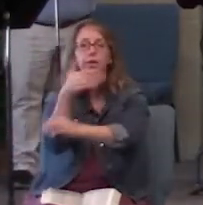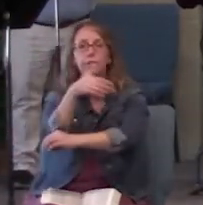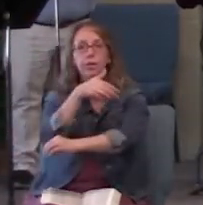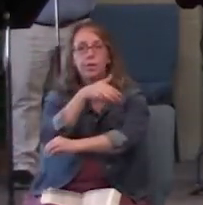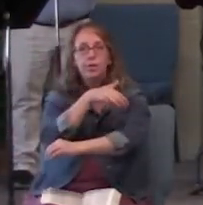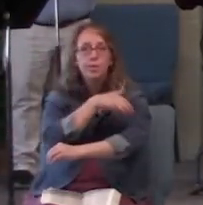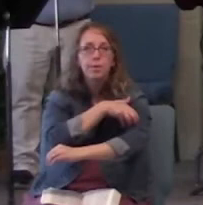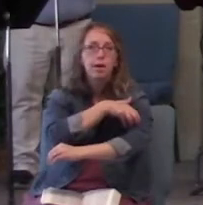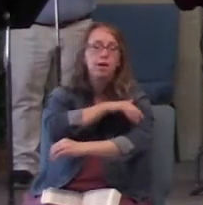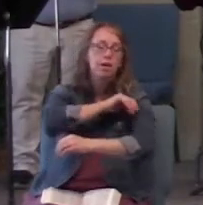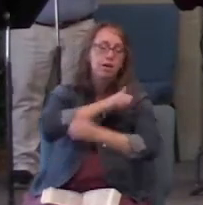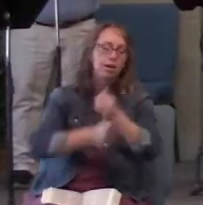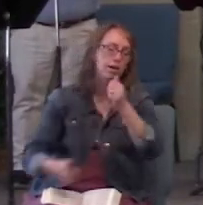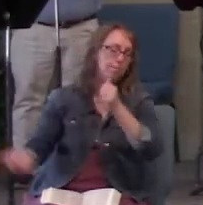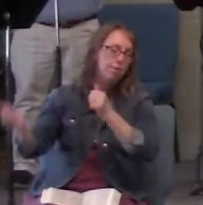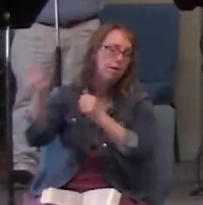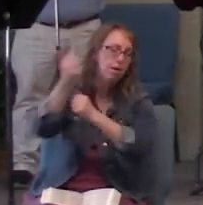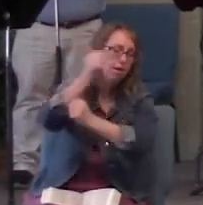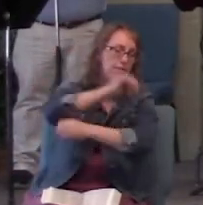powers, above all